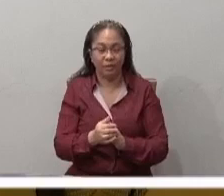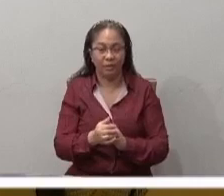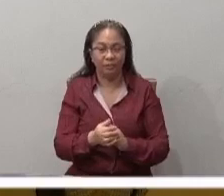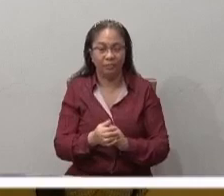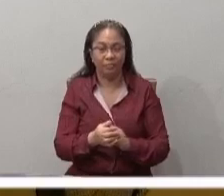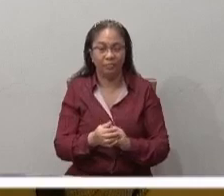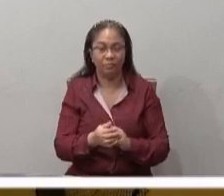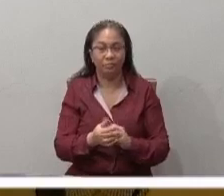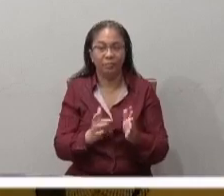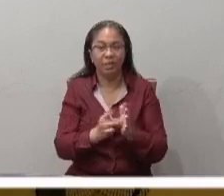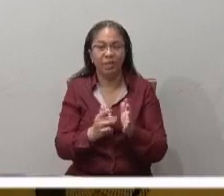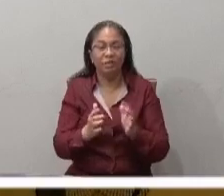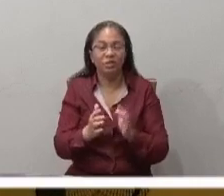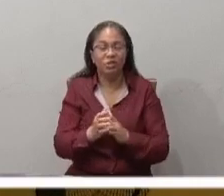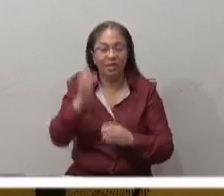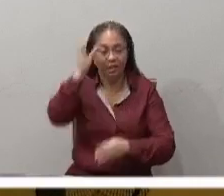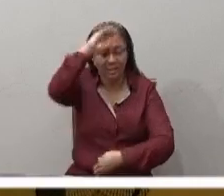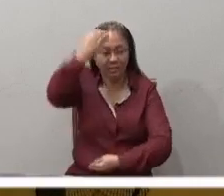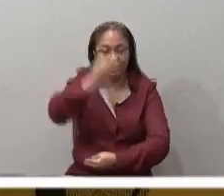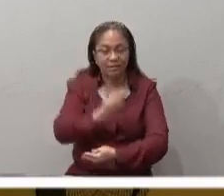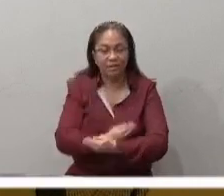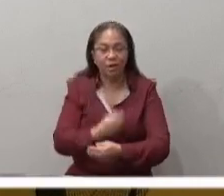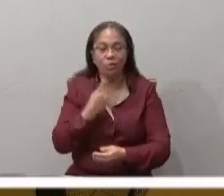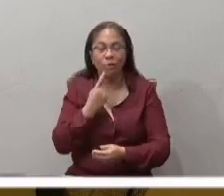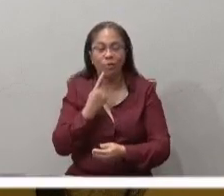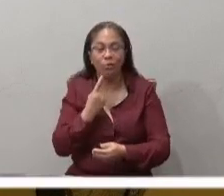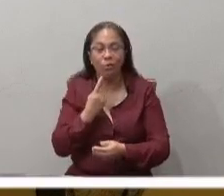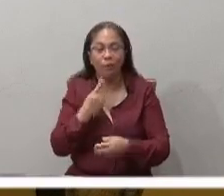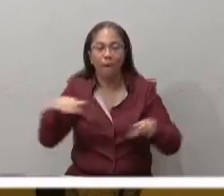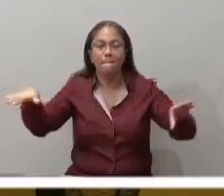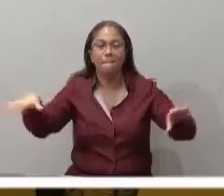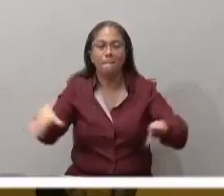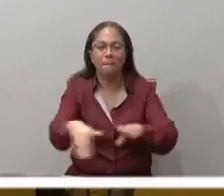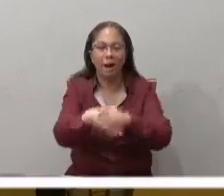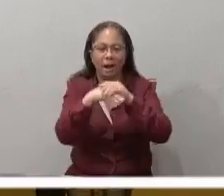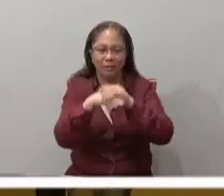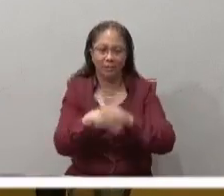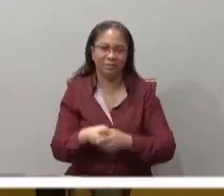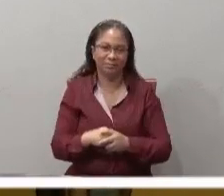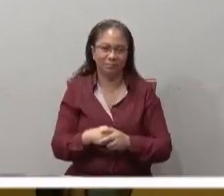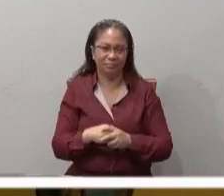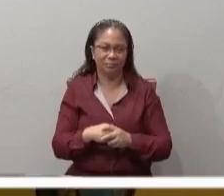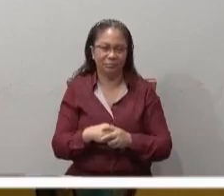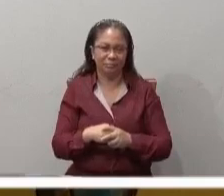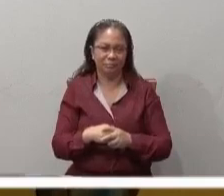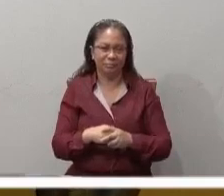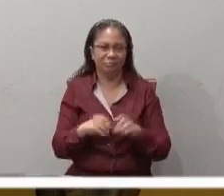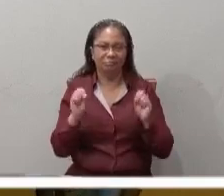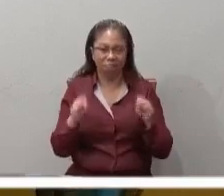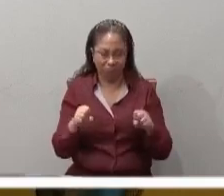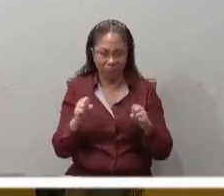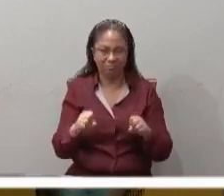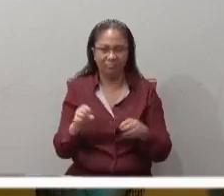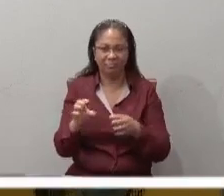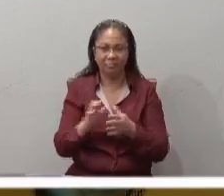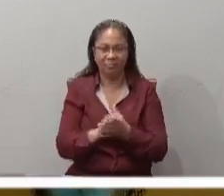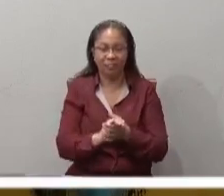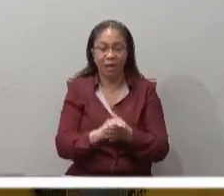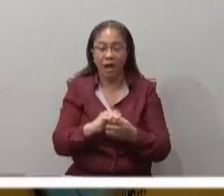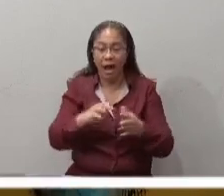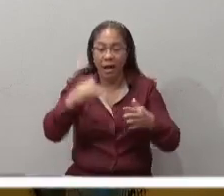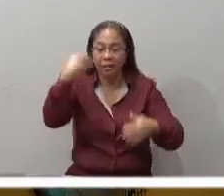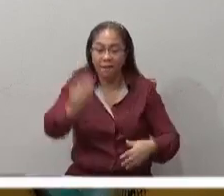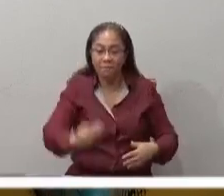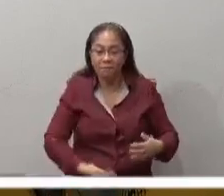king who is getting married and about to have a nuptial union, and that everyone is